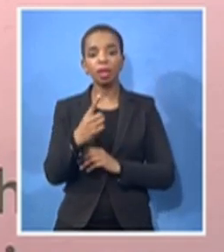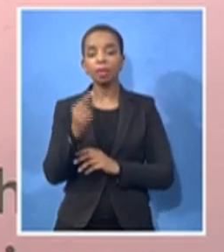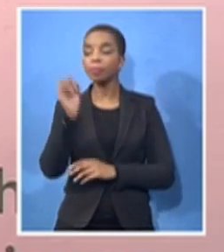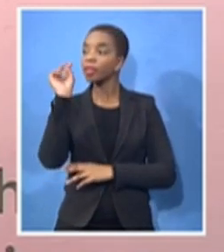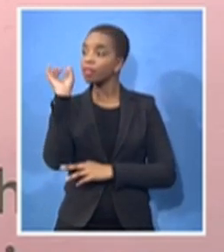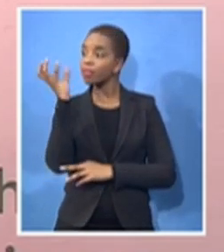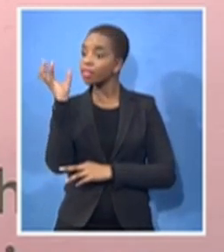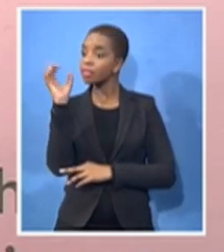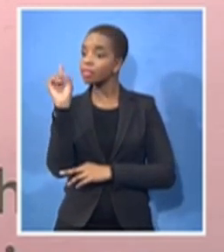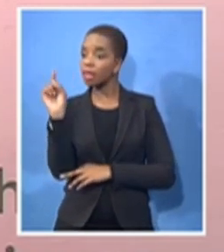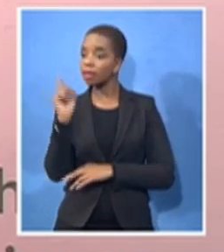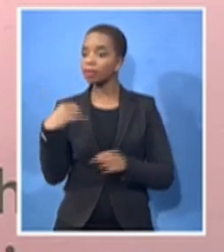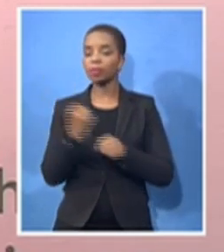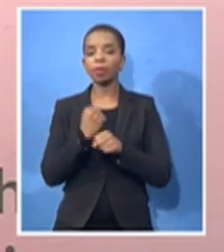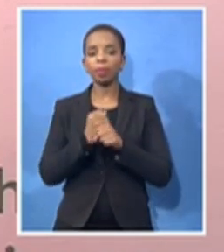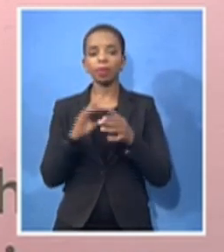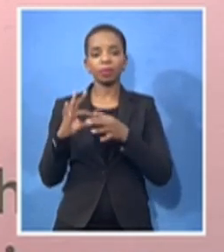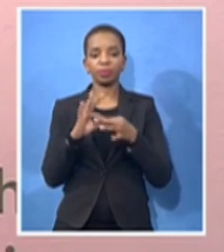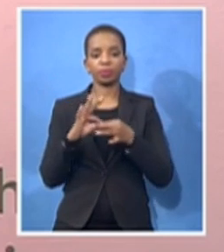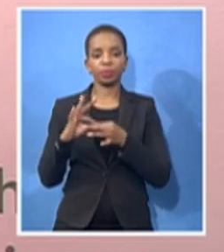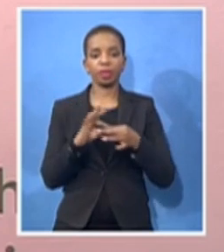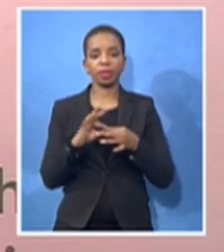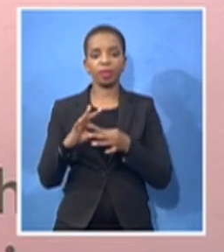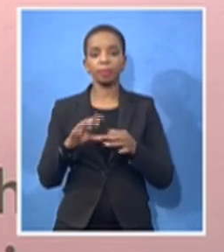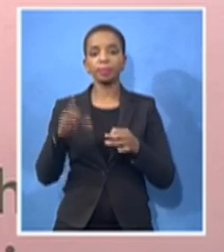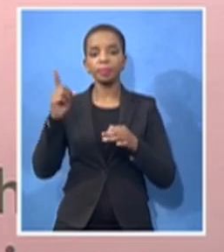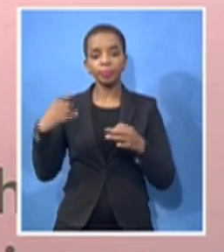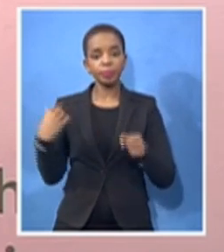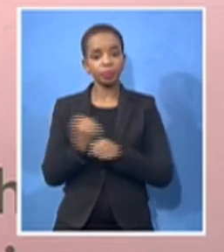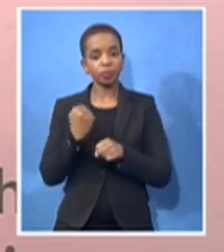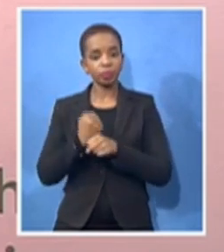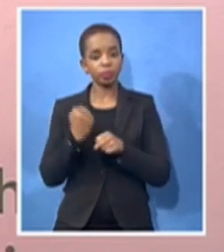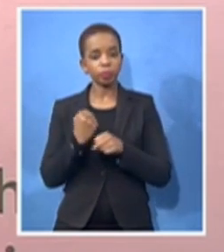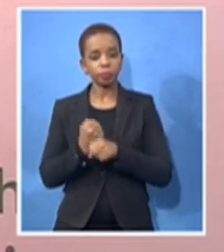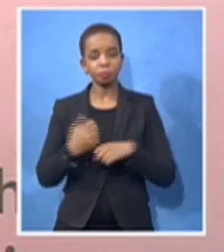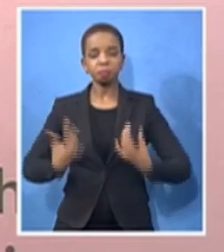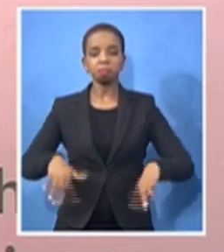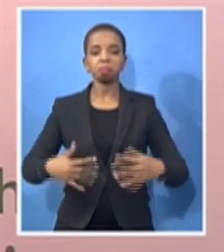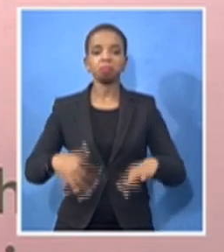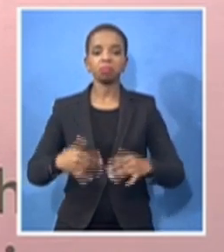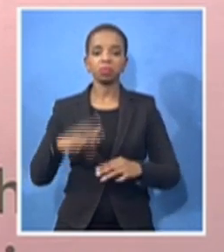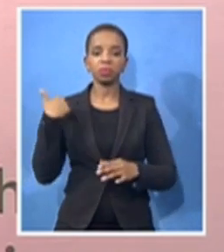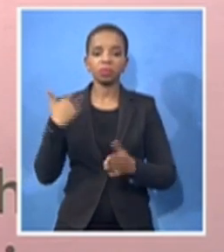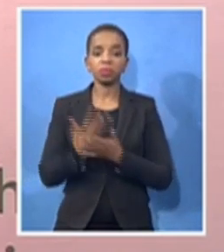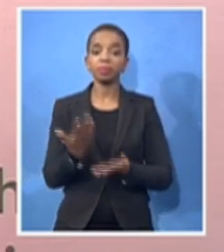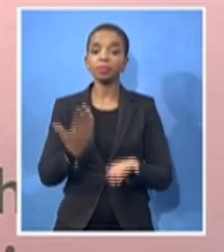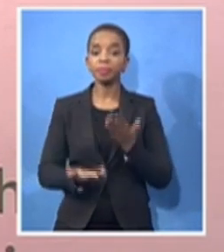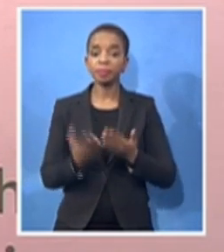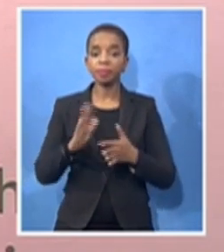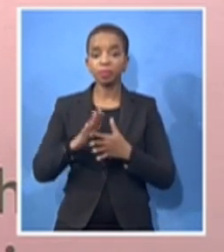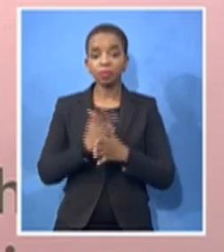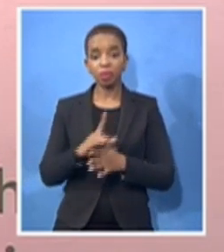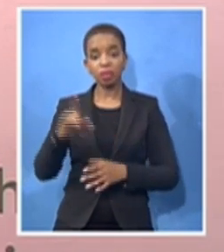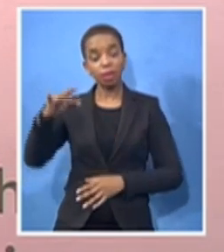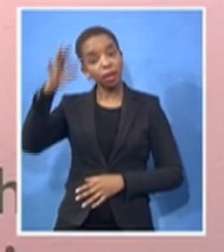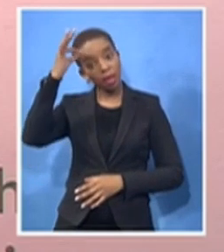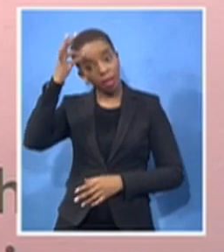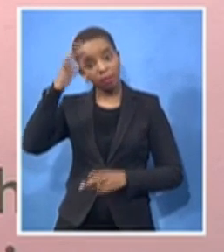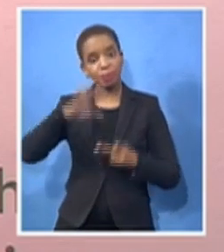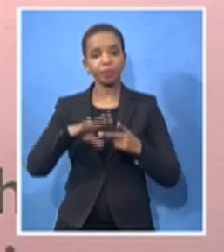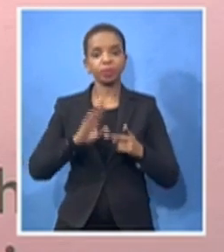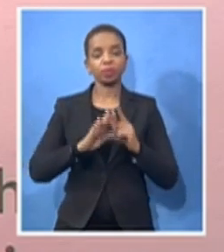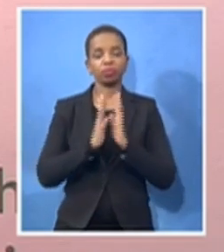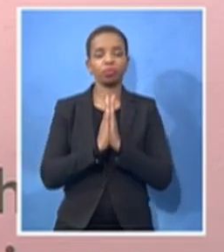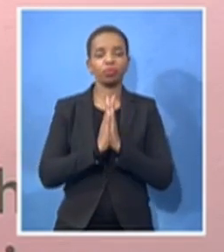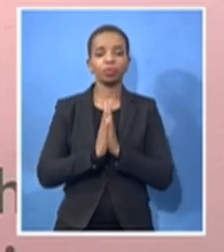for a long time after a huge explosion. Mainly because it was government and the church and the community and everybody worked together. Which means